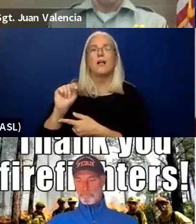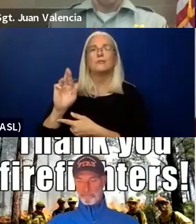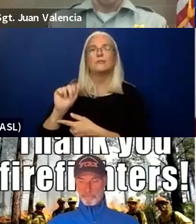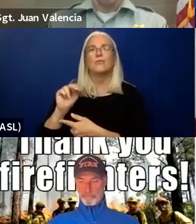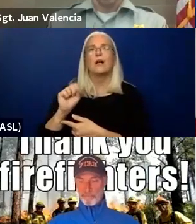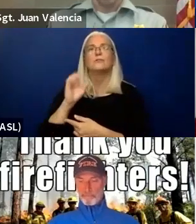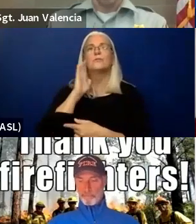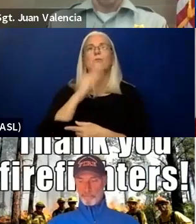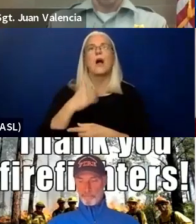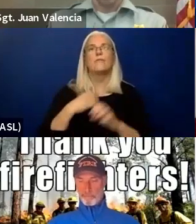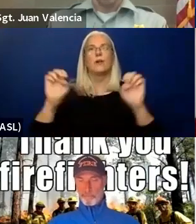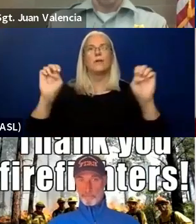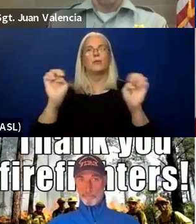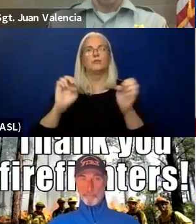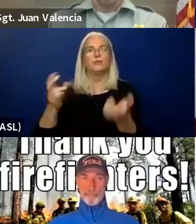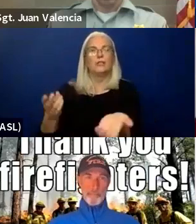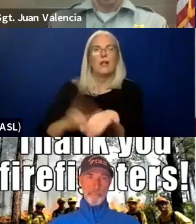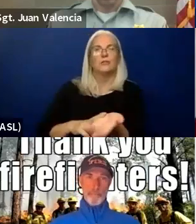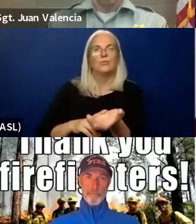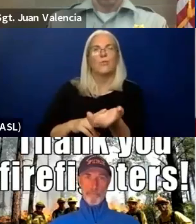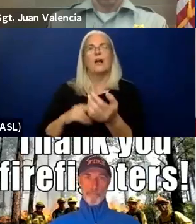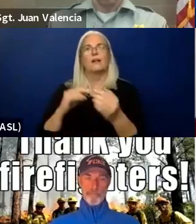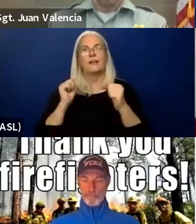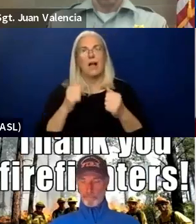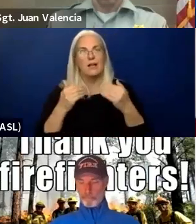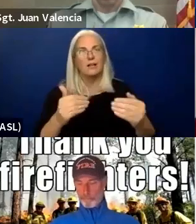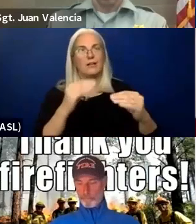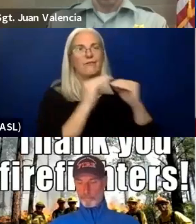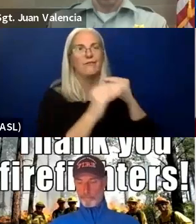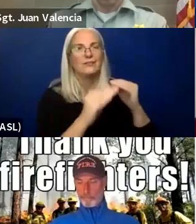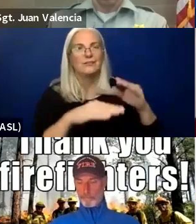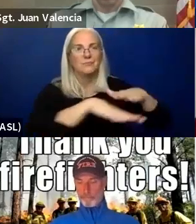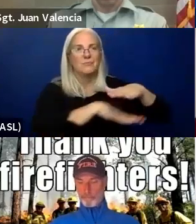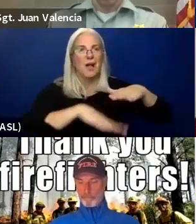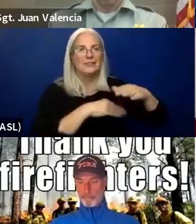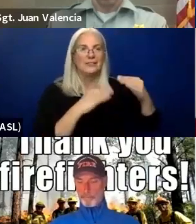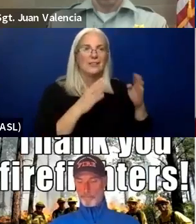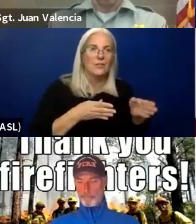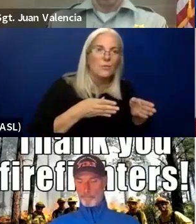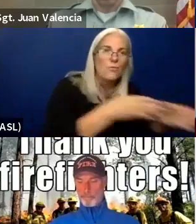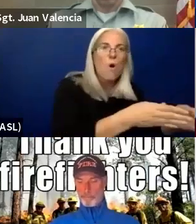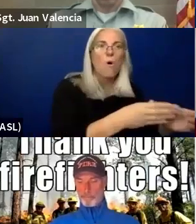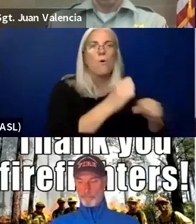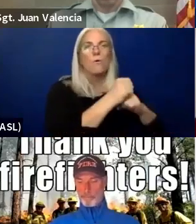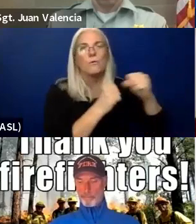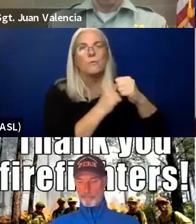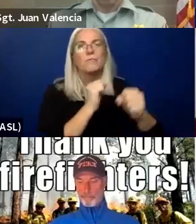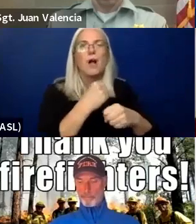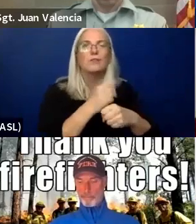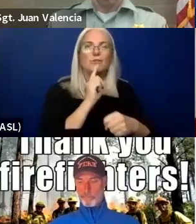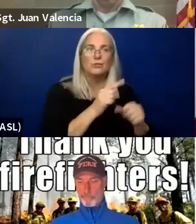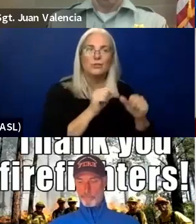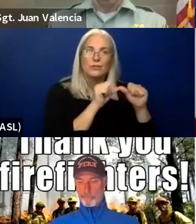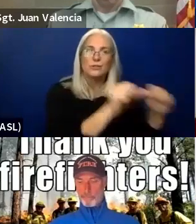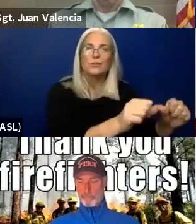fix infrastructure damage along the corridor. You should see construction continue to happen along the Highway 12 corridor